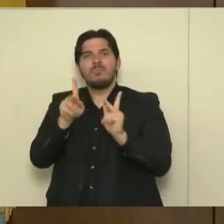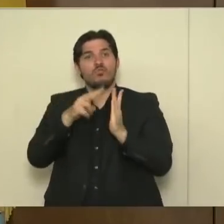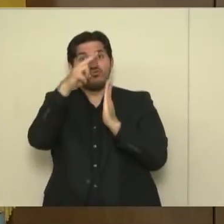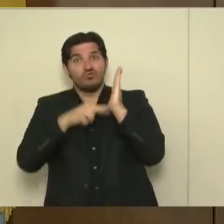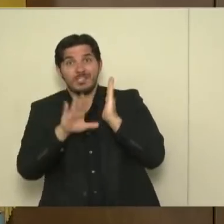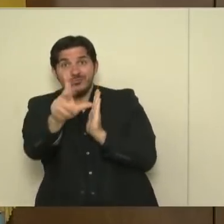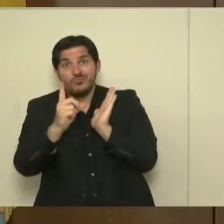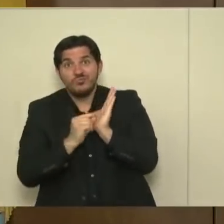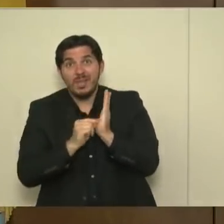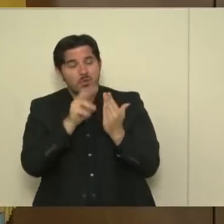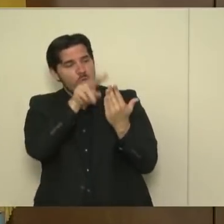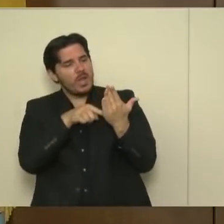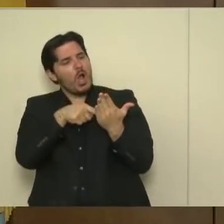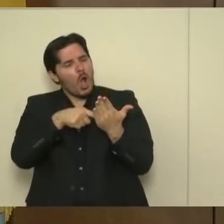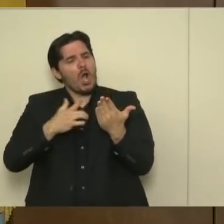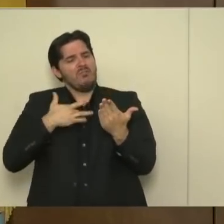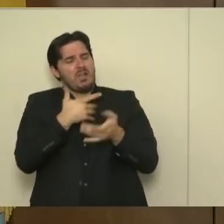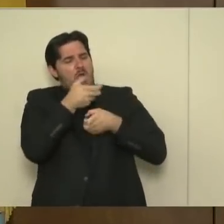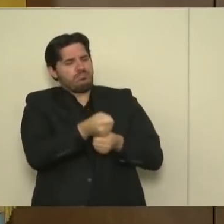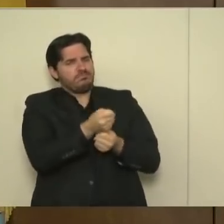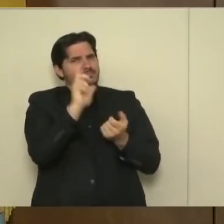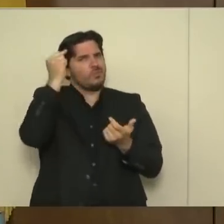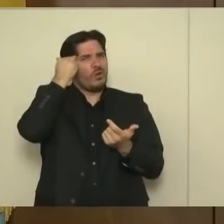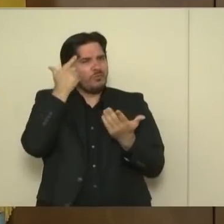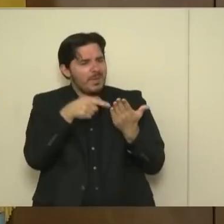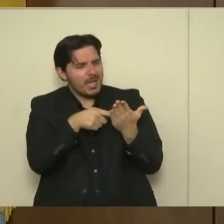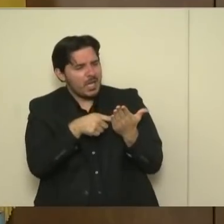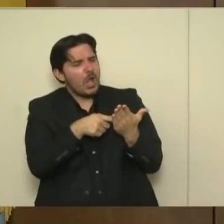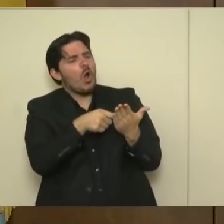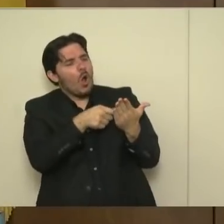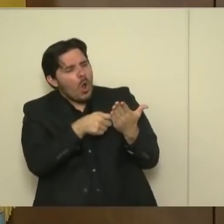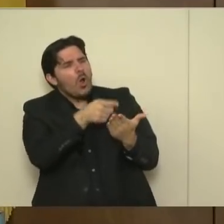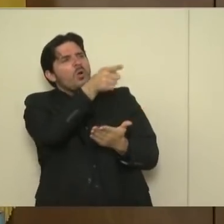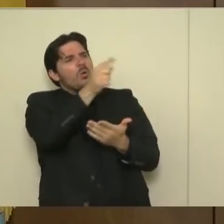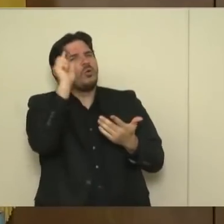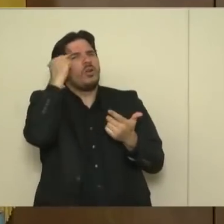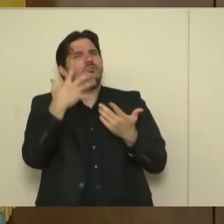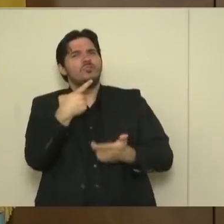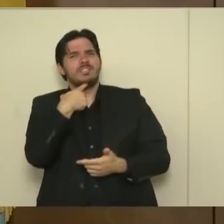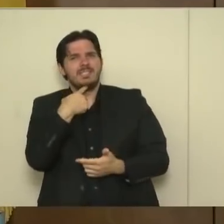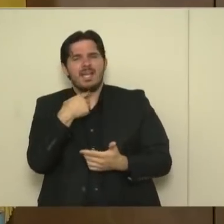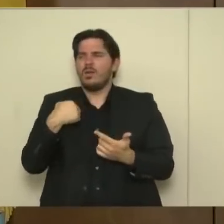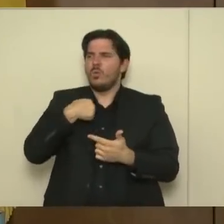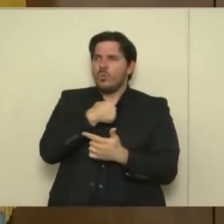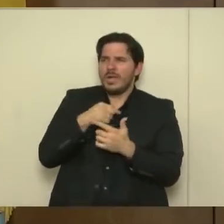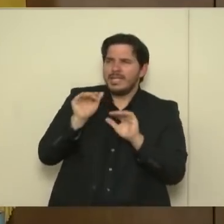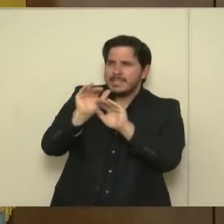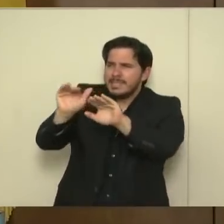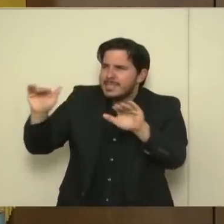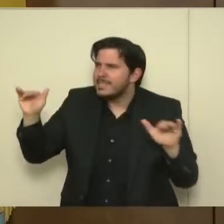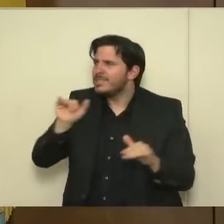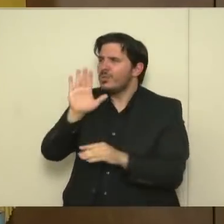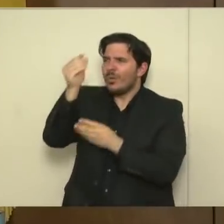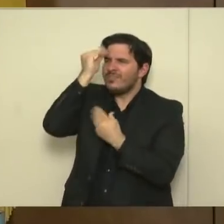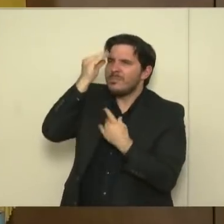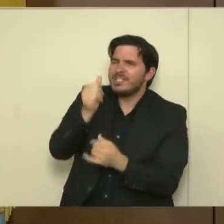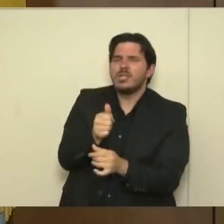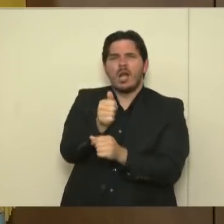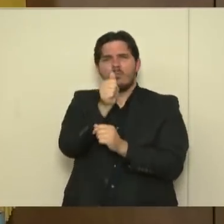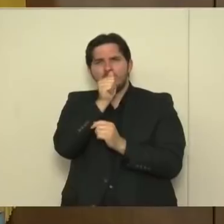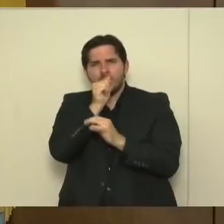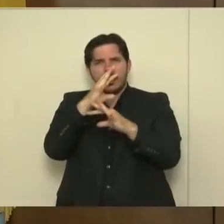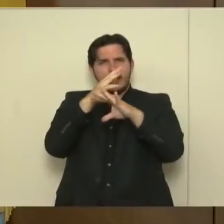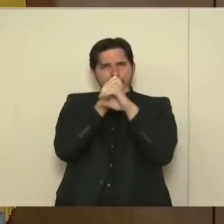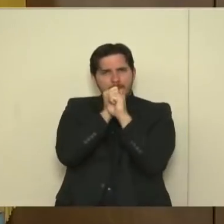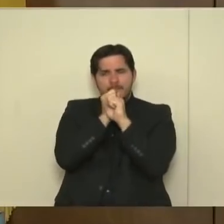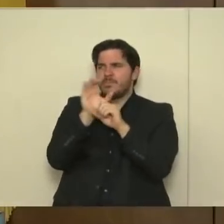their information private and confidential, that we are working really hard to make sure that they're safe, that their families are safe, and